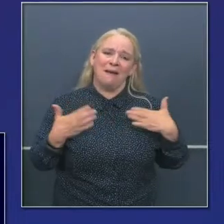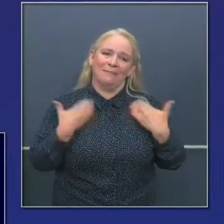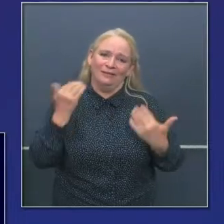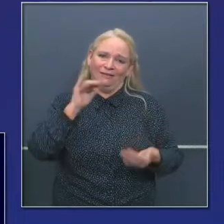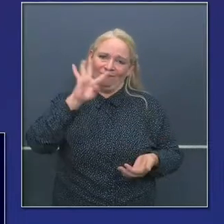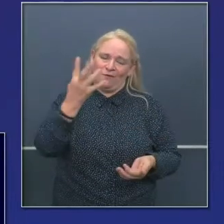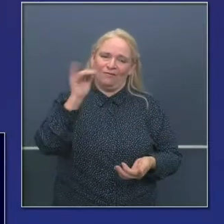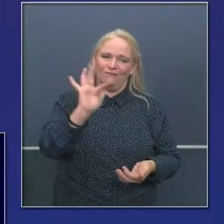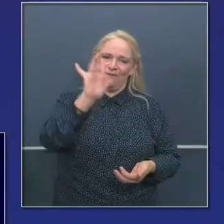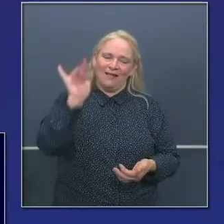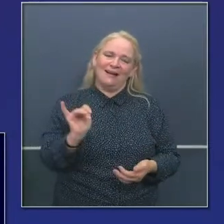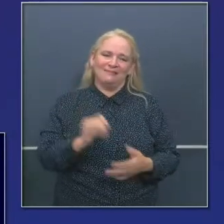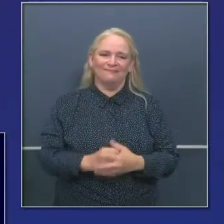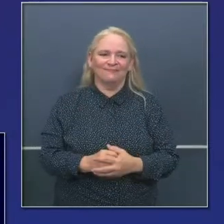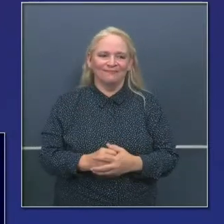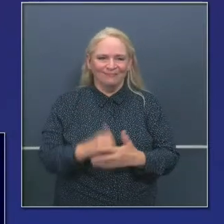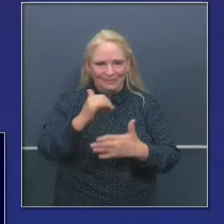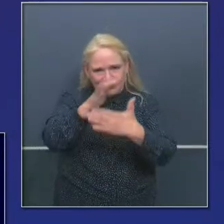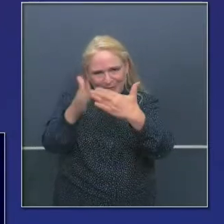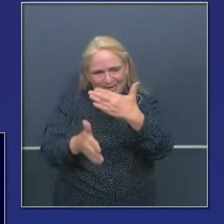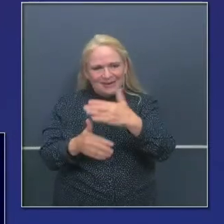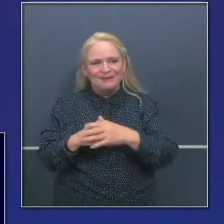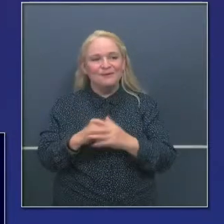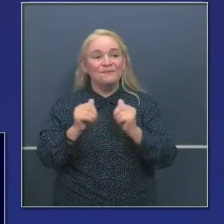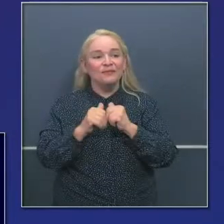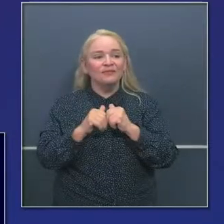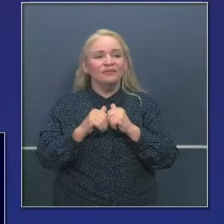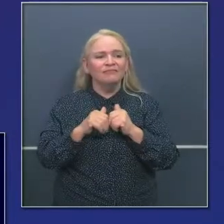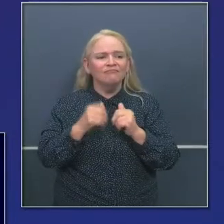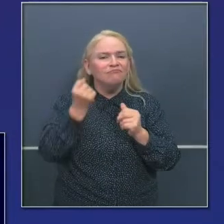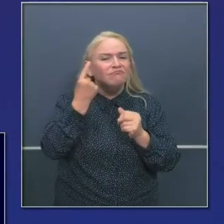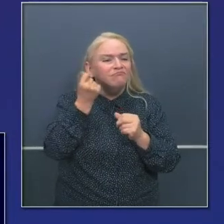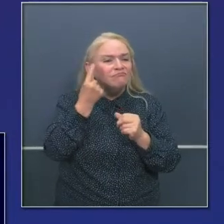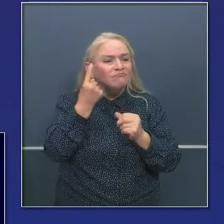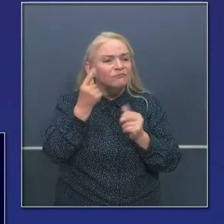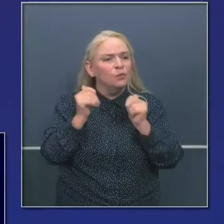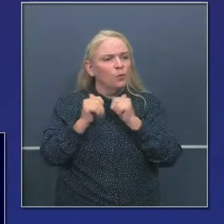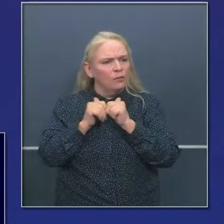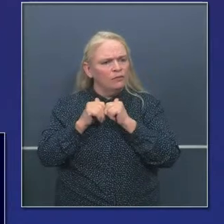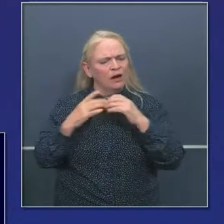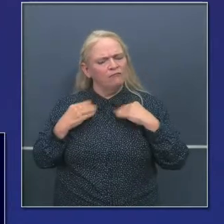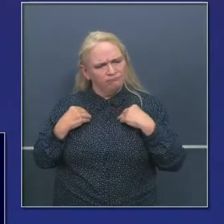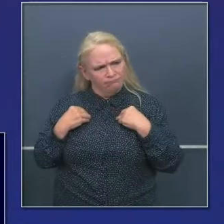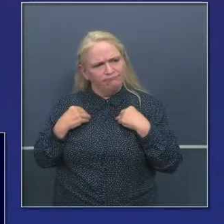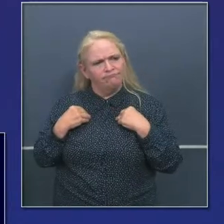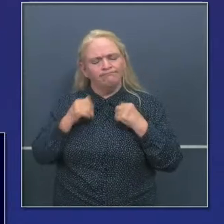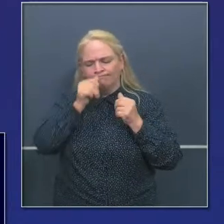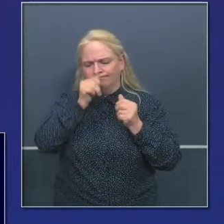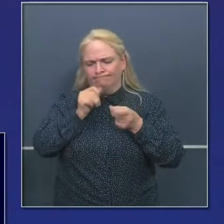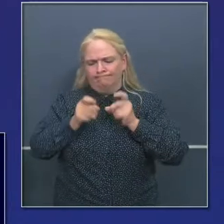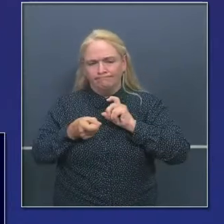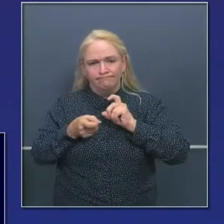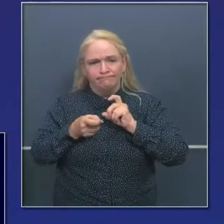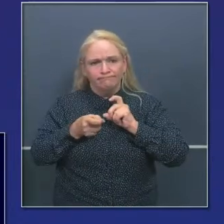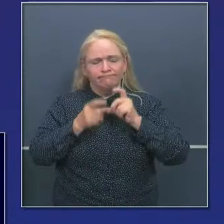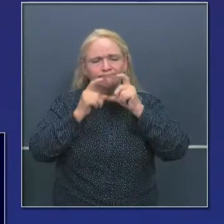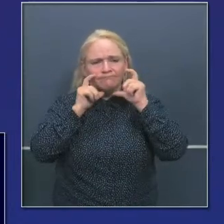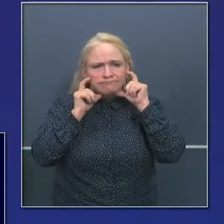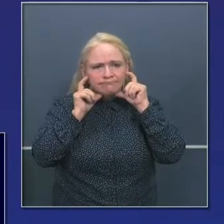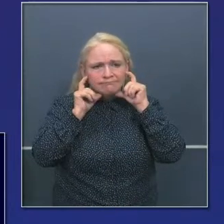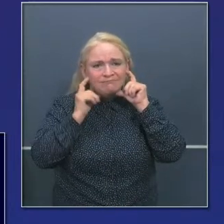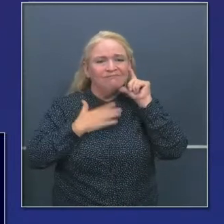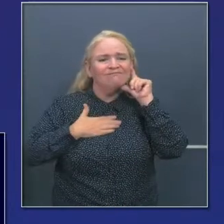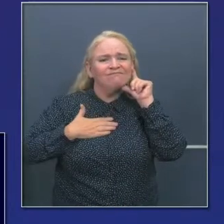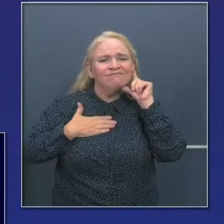4th of July weekend with all of these criteria and conditions and modifications in mind. And as